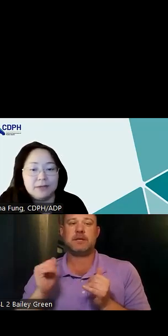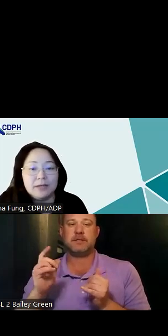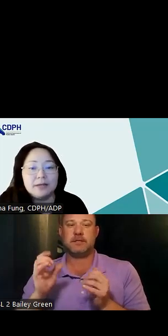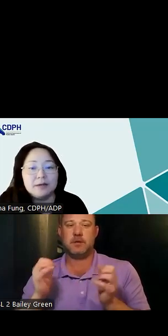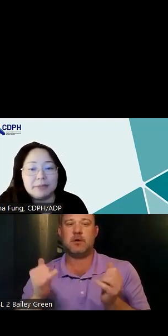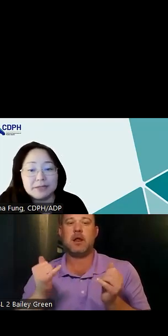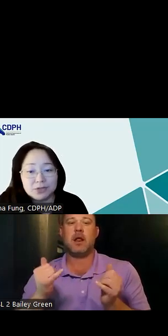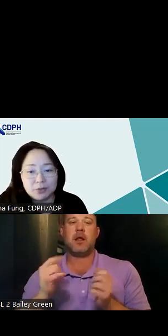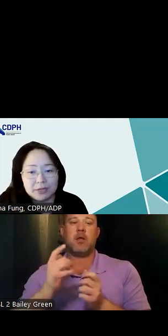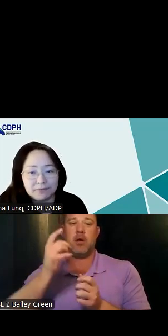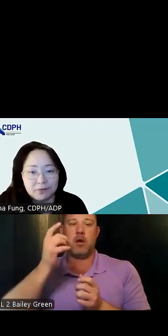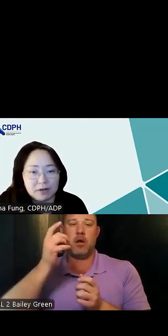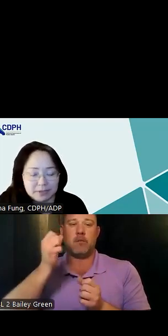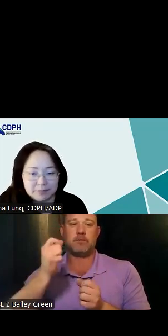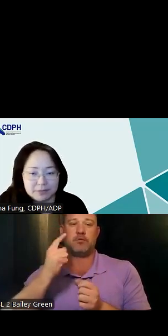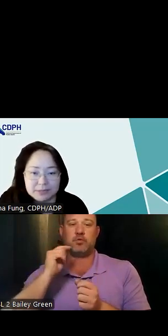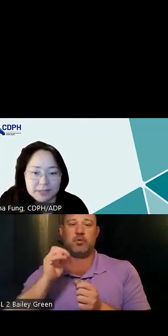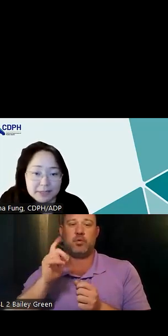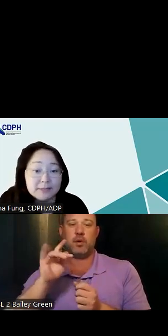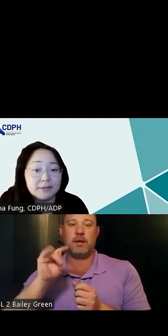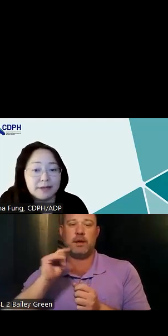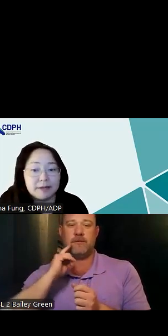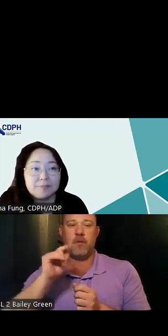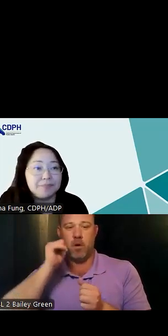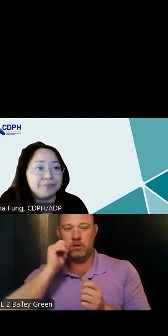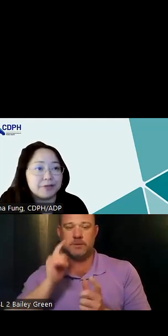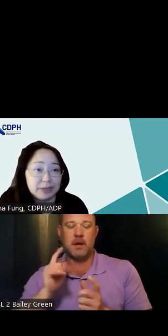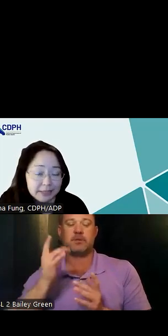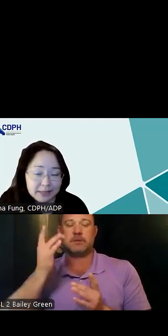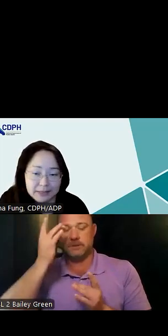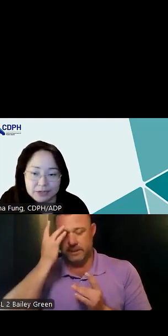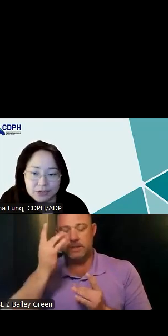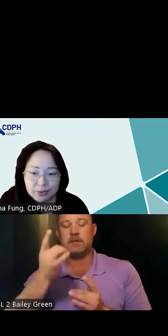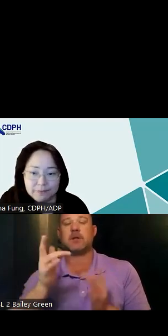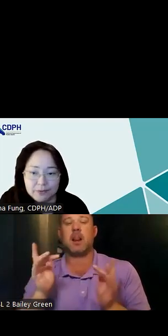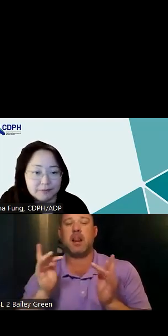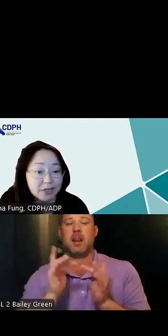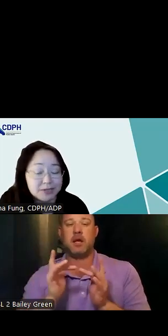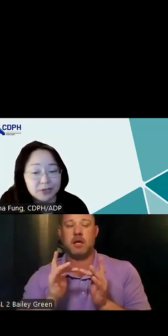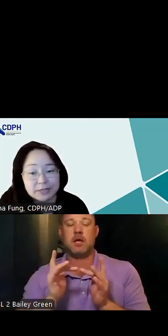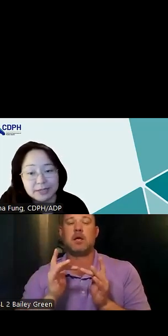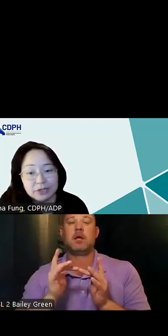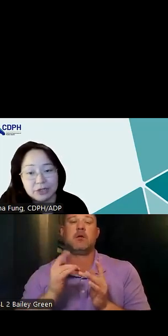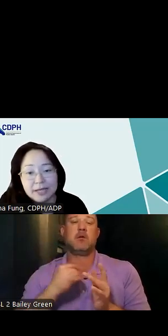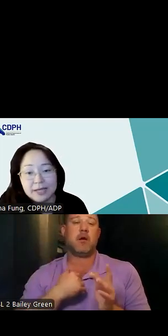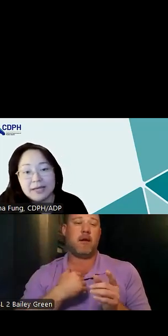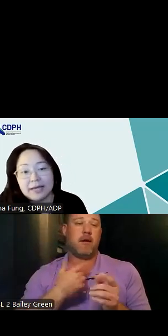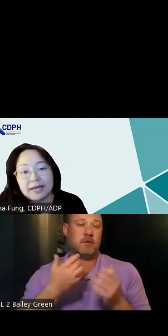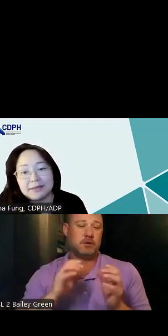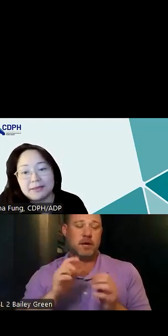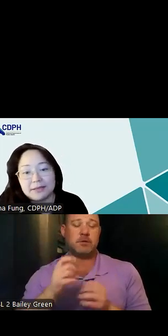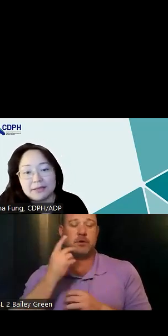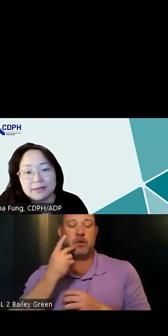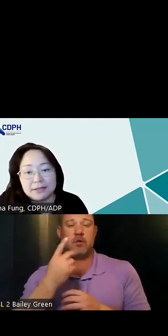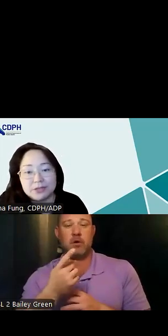cognitive complaints toolkit for Alzheimer's disease. There's a link there, so if you have a chance, you can take a look